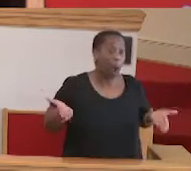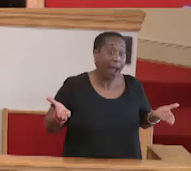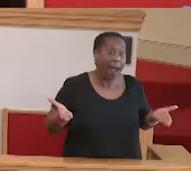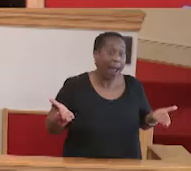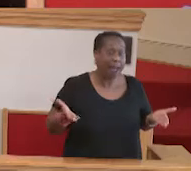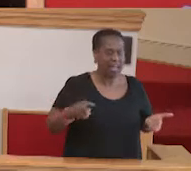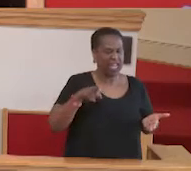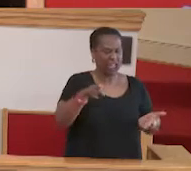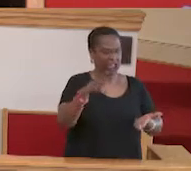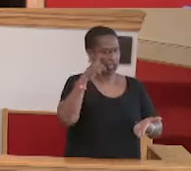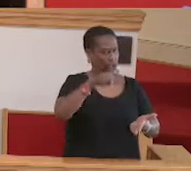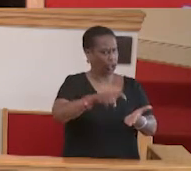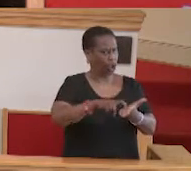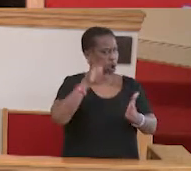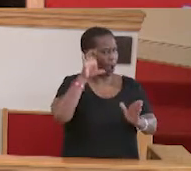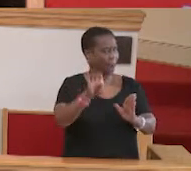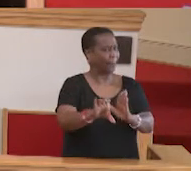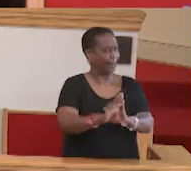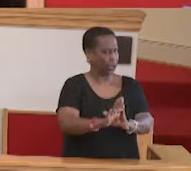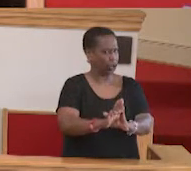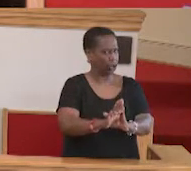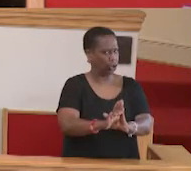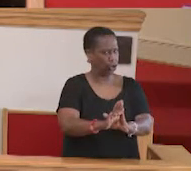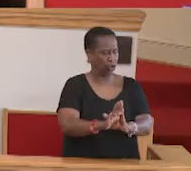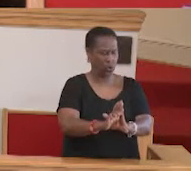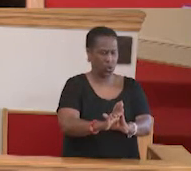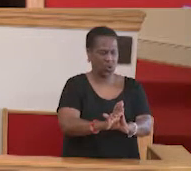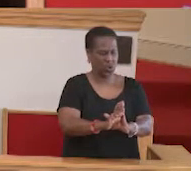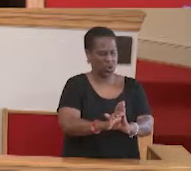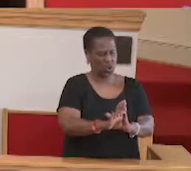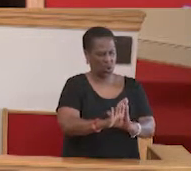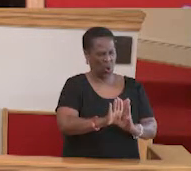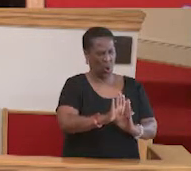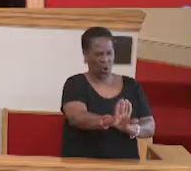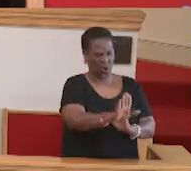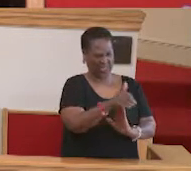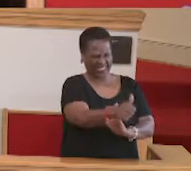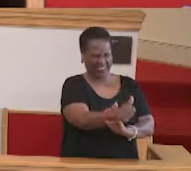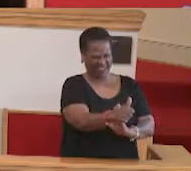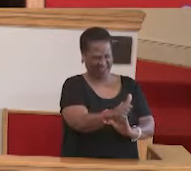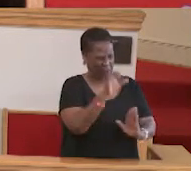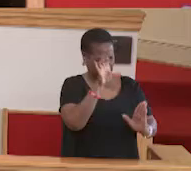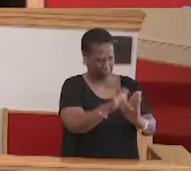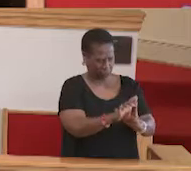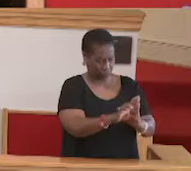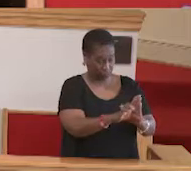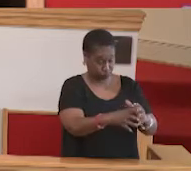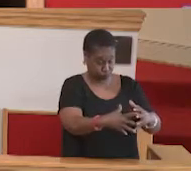a picture of how large she had gotten.